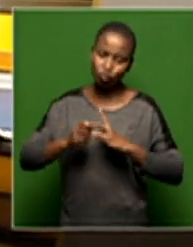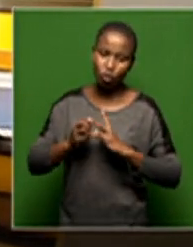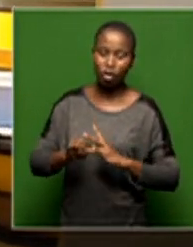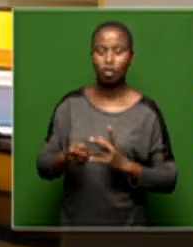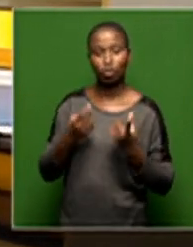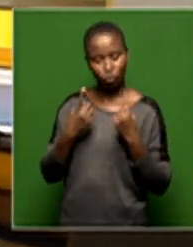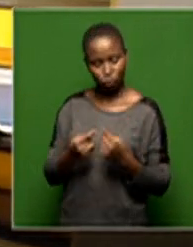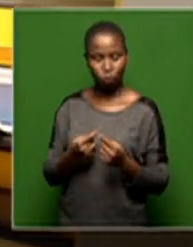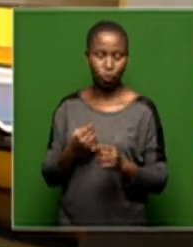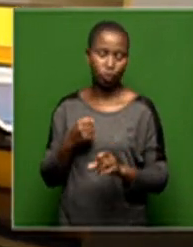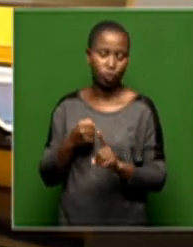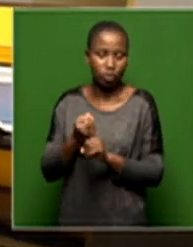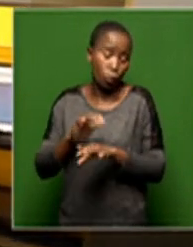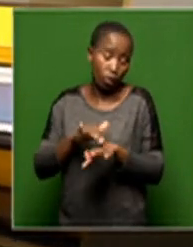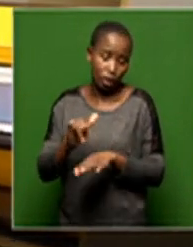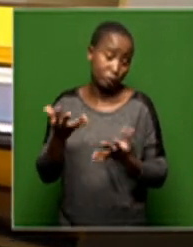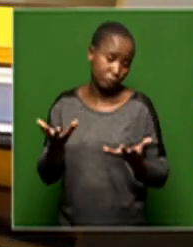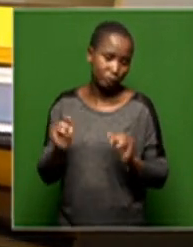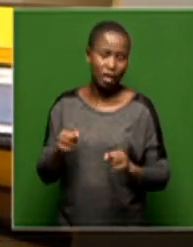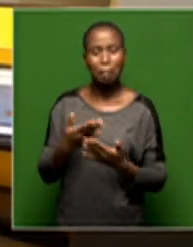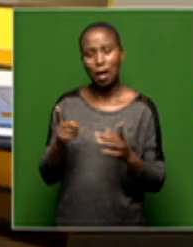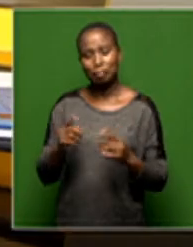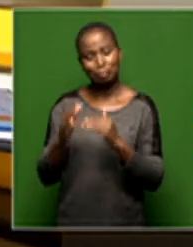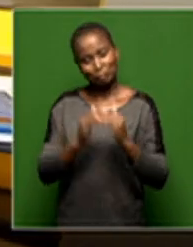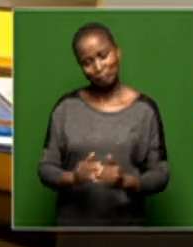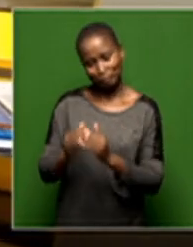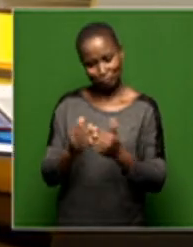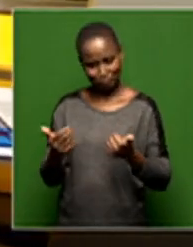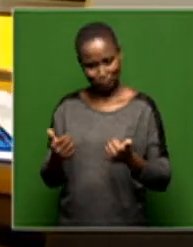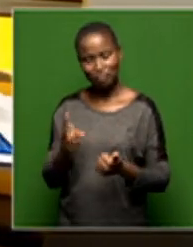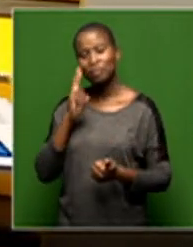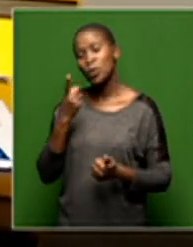significant strides, yeah. That is. But take care and see what you can do in your little space.